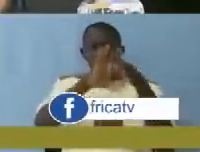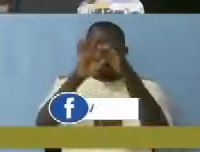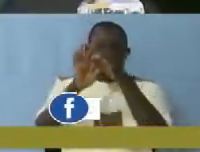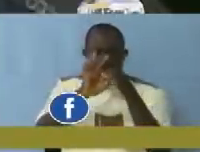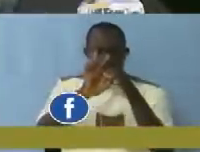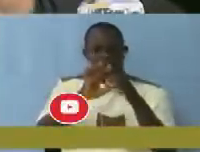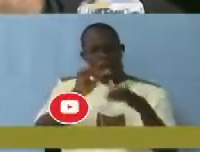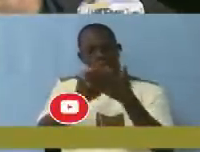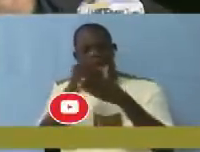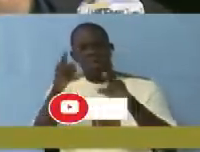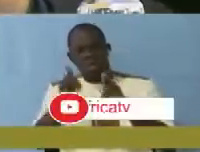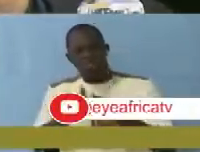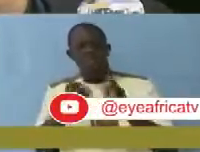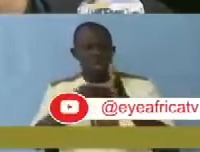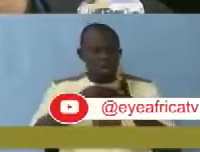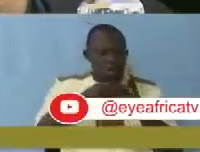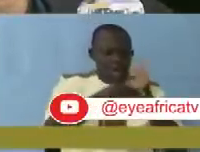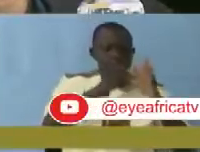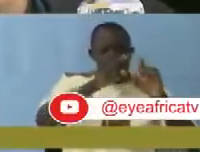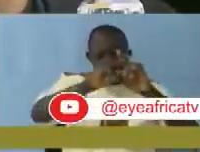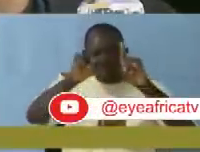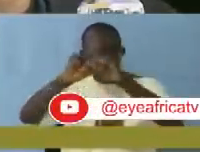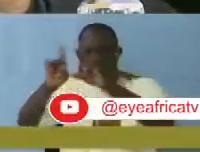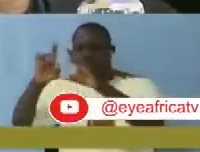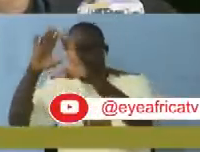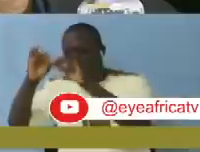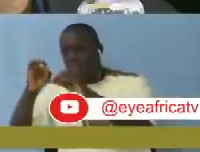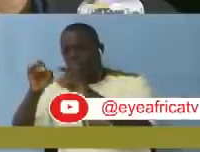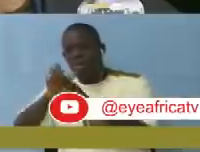divisions, directors heading divisions within